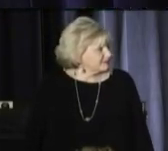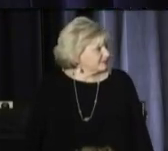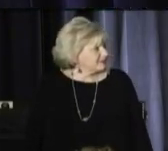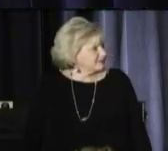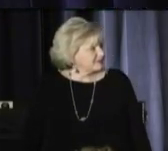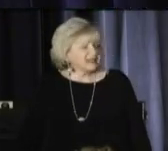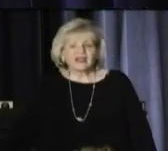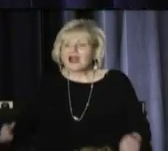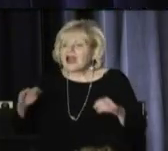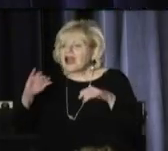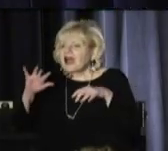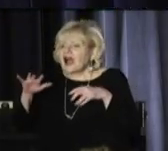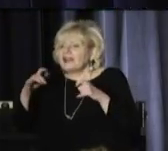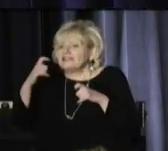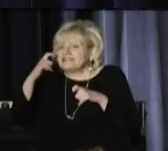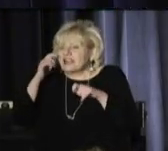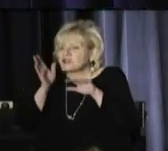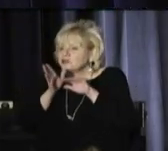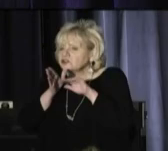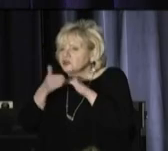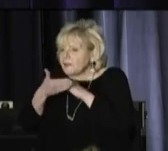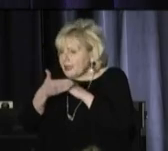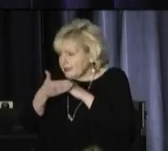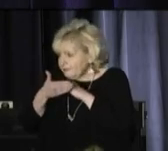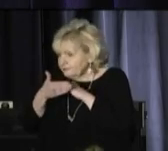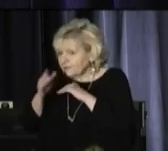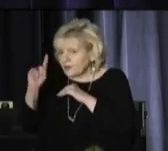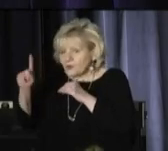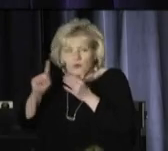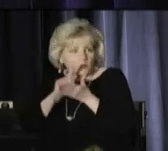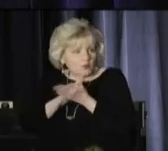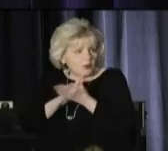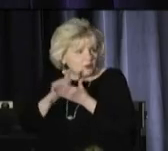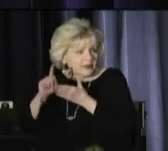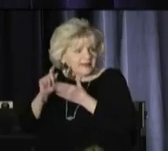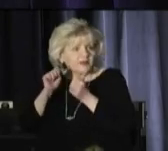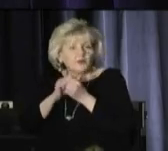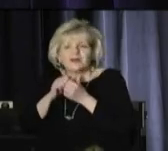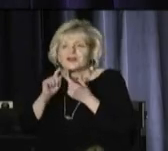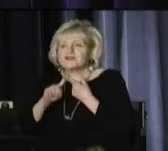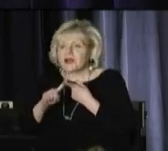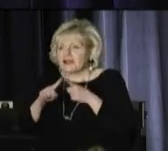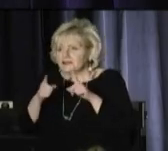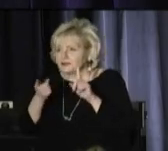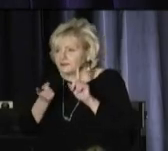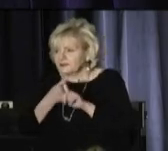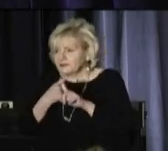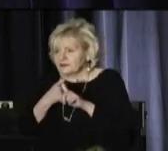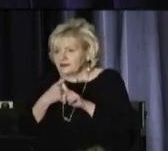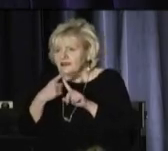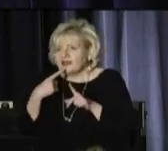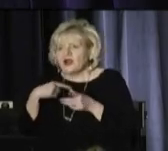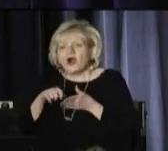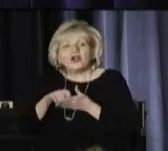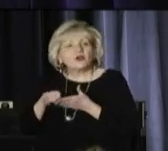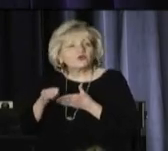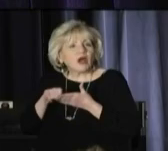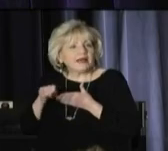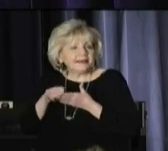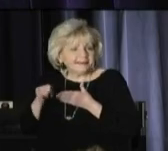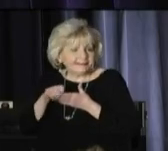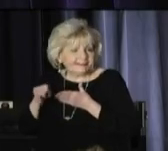So I just went to Jamaica, and I went to Jamaica for a week with a friend on a writing retreat.